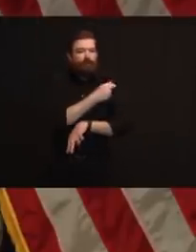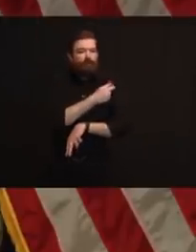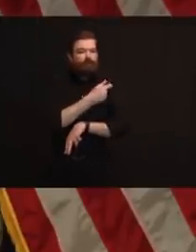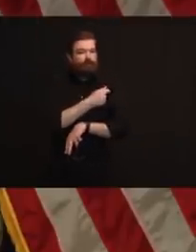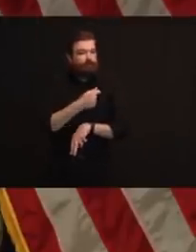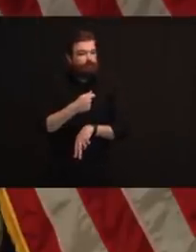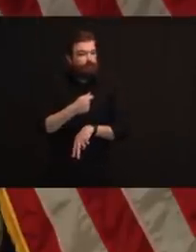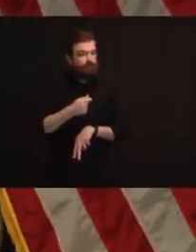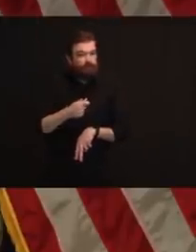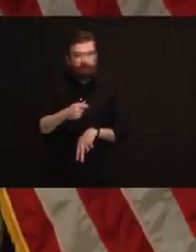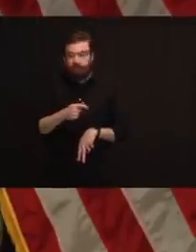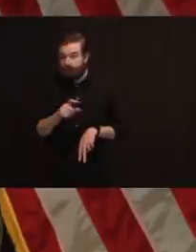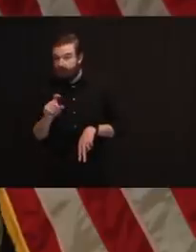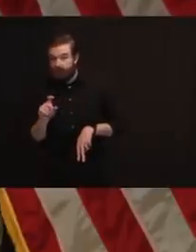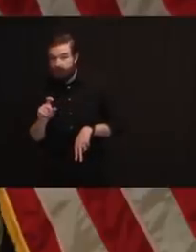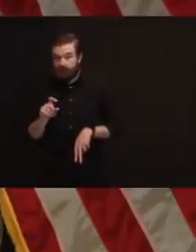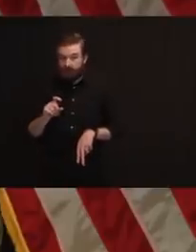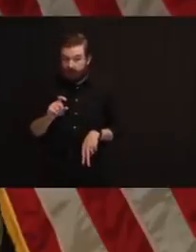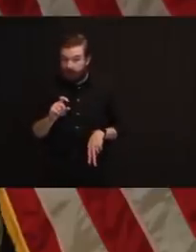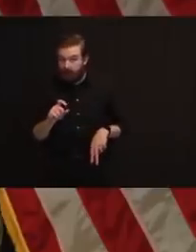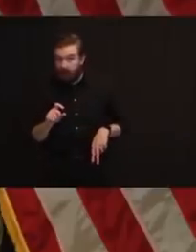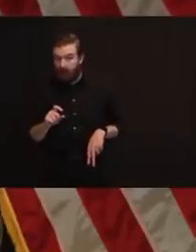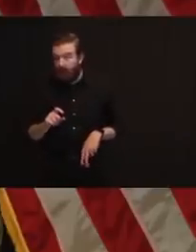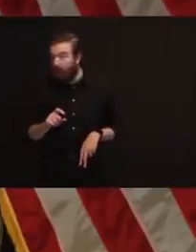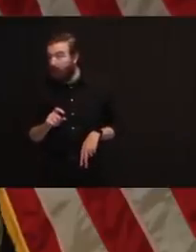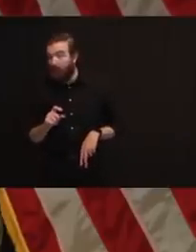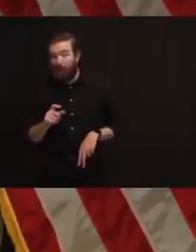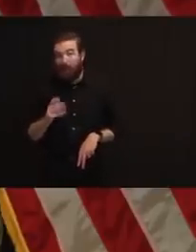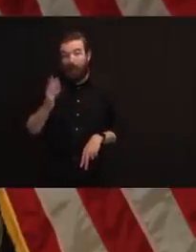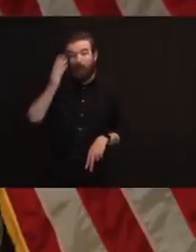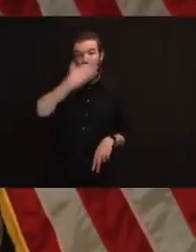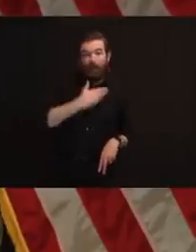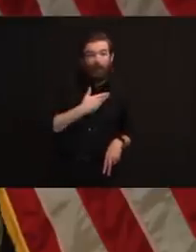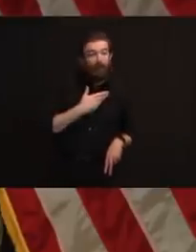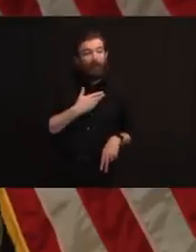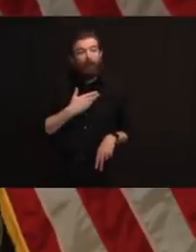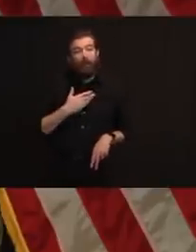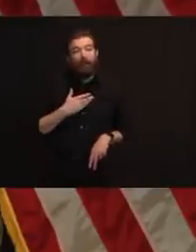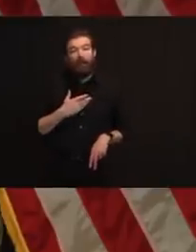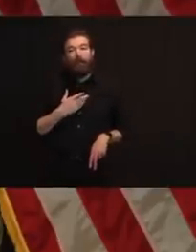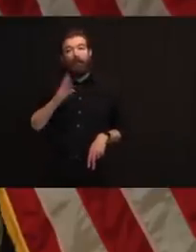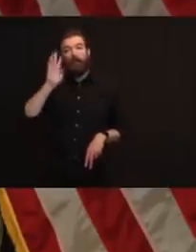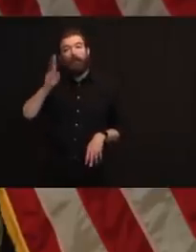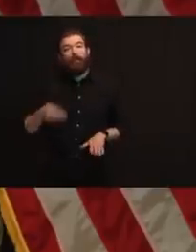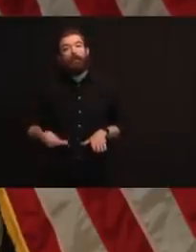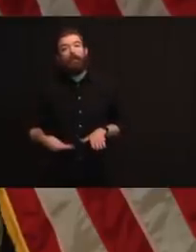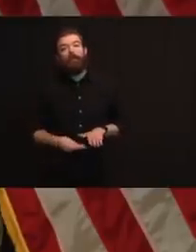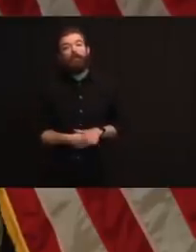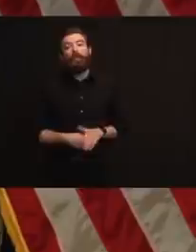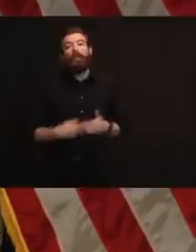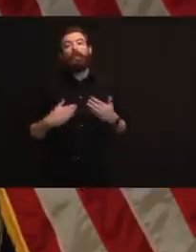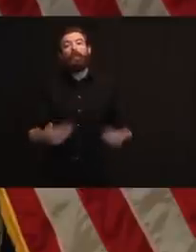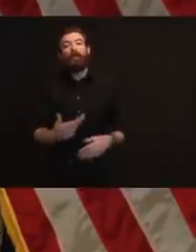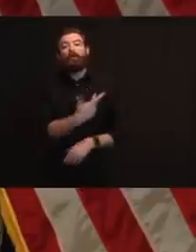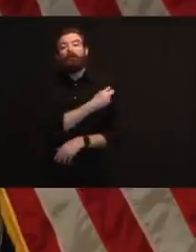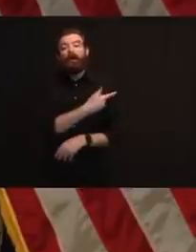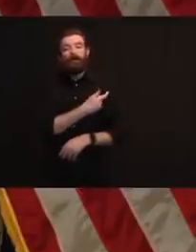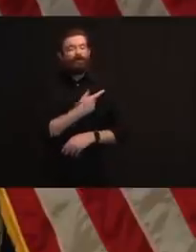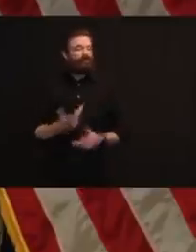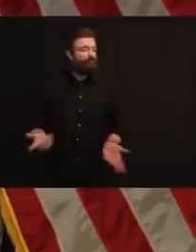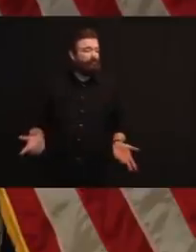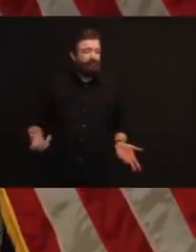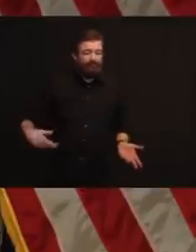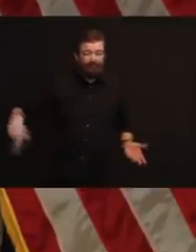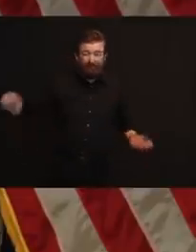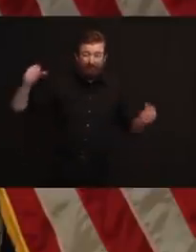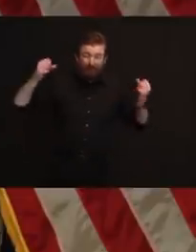have efficacy, have a good and a favorable safety profile, ultimately to make sure that people have confidence in the vaccine